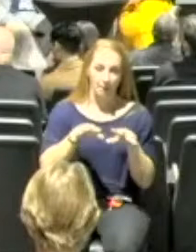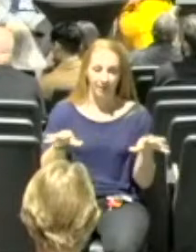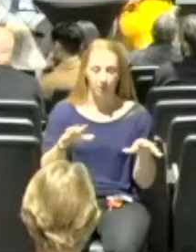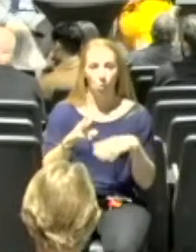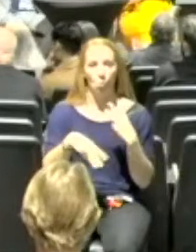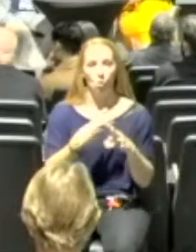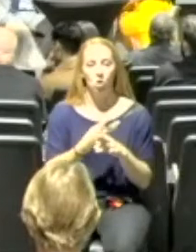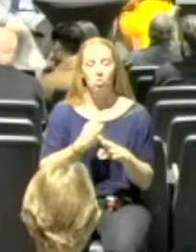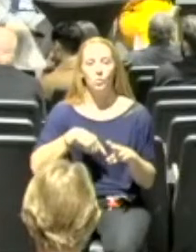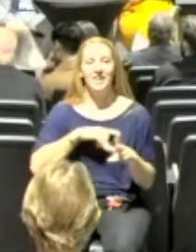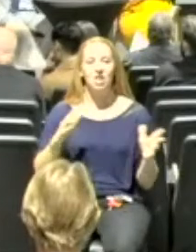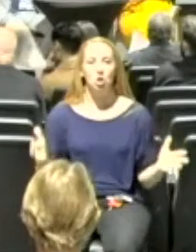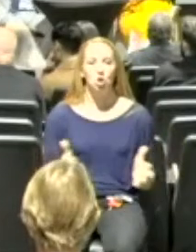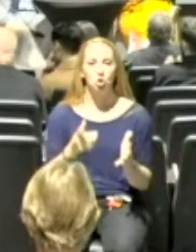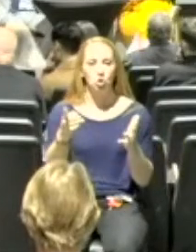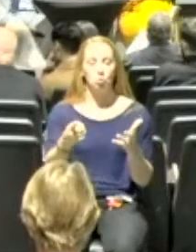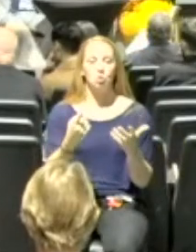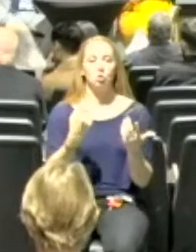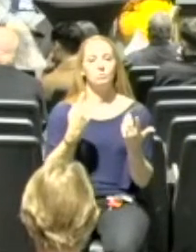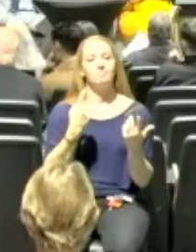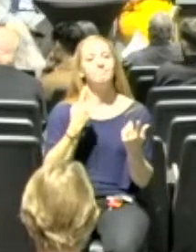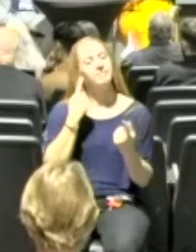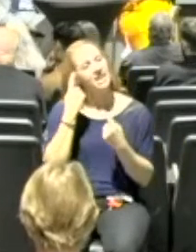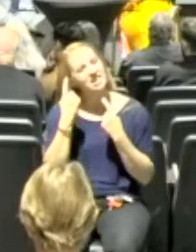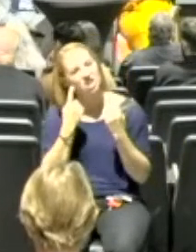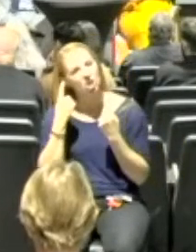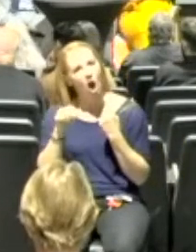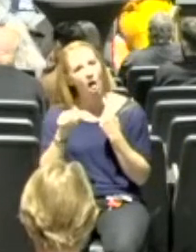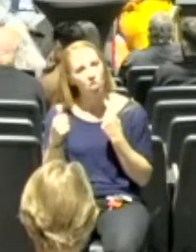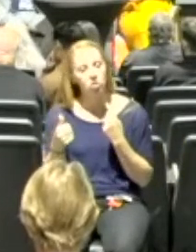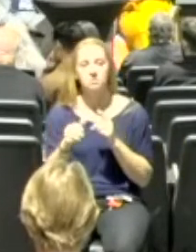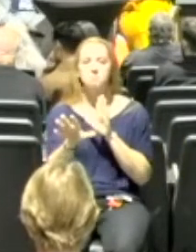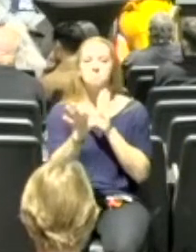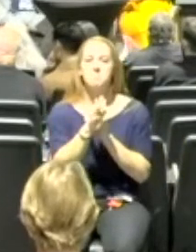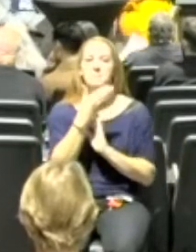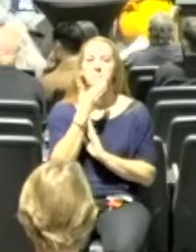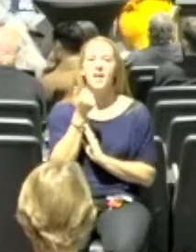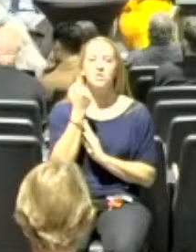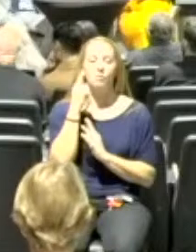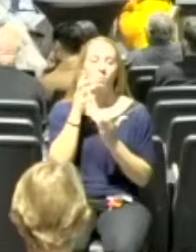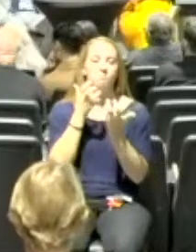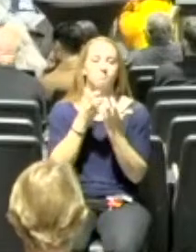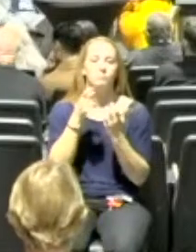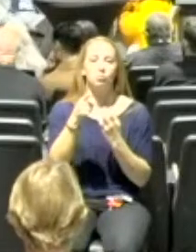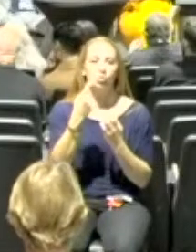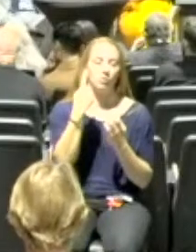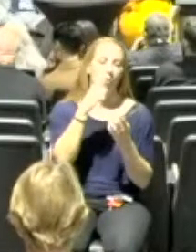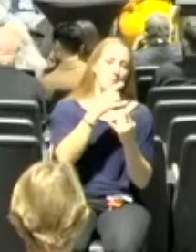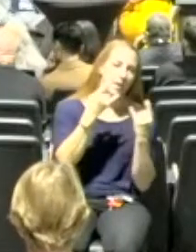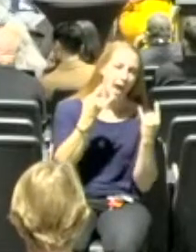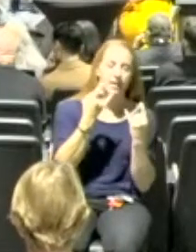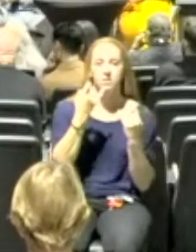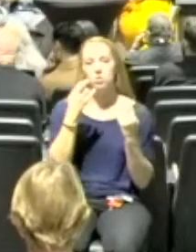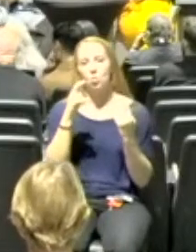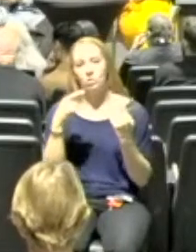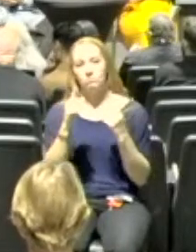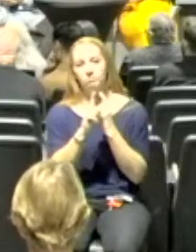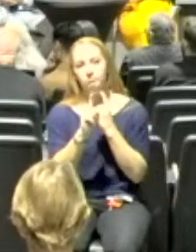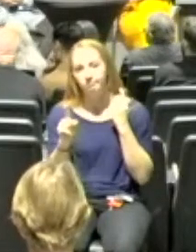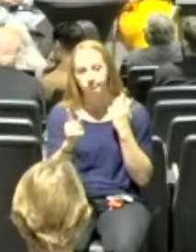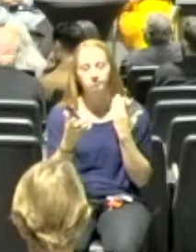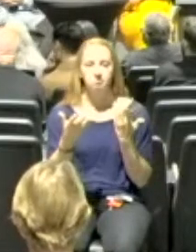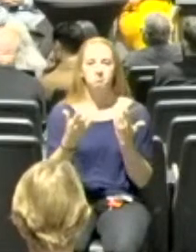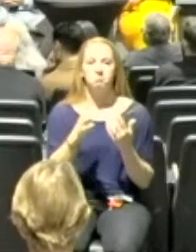do encourage you to continue to be considerate and to make choices that are best for you when it comes to masking and to seating.